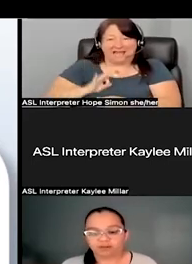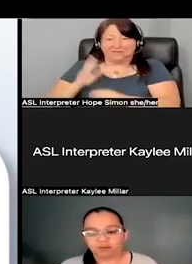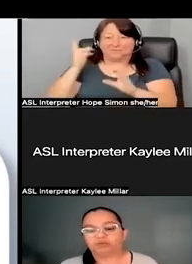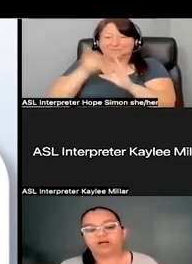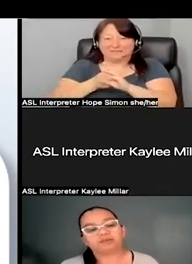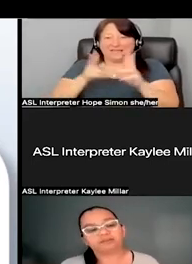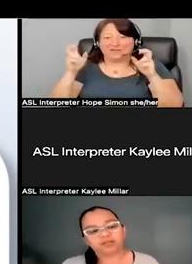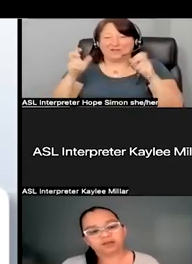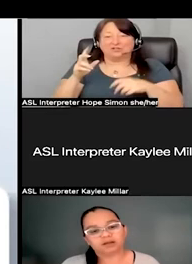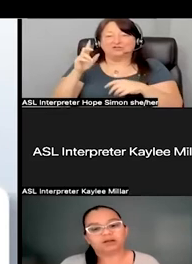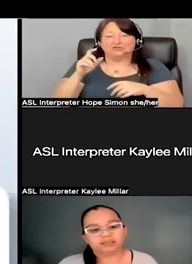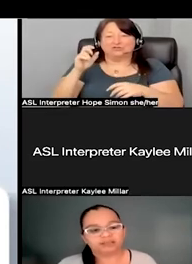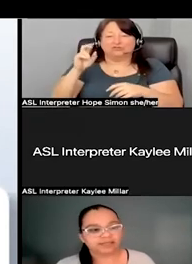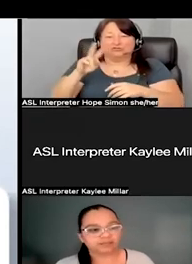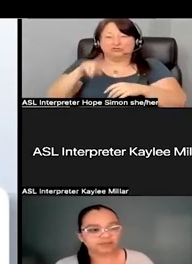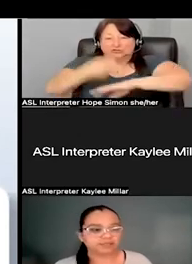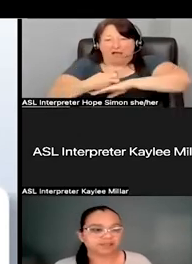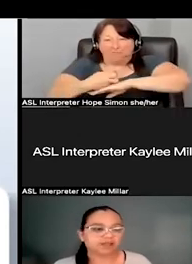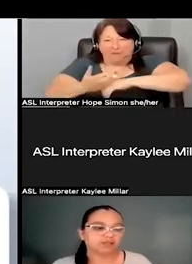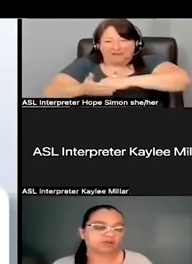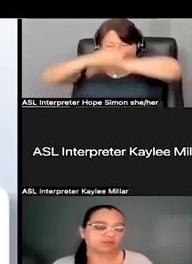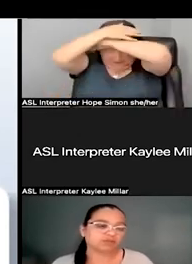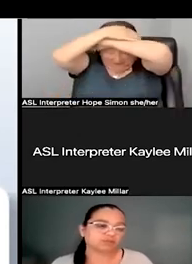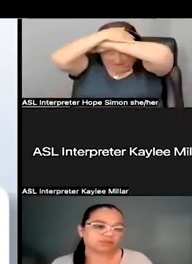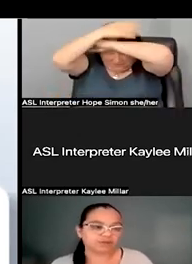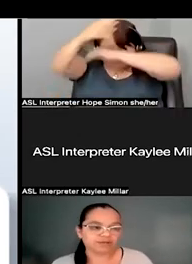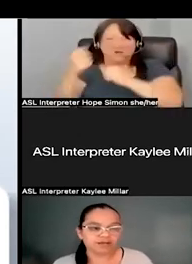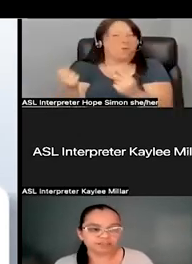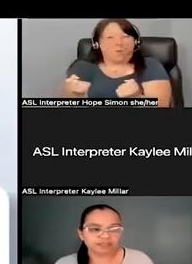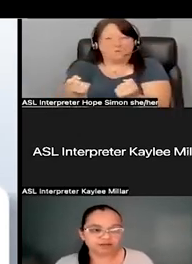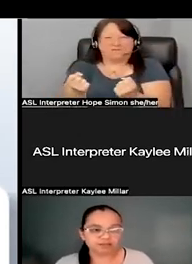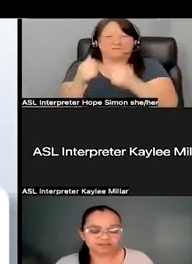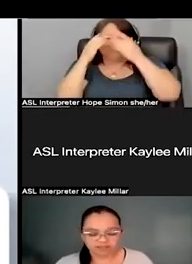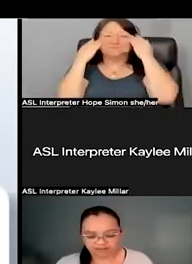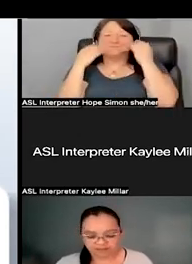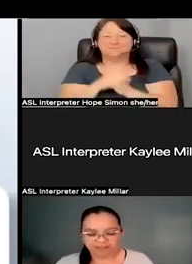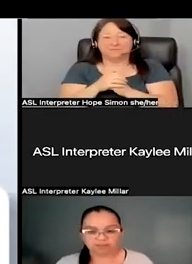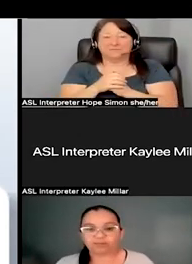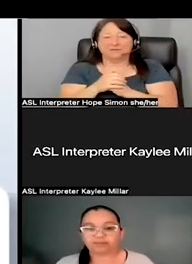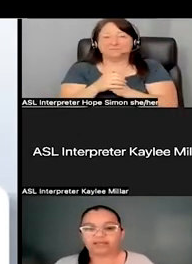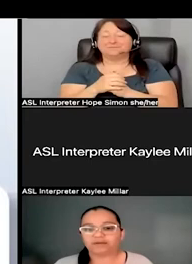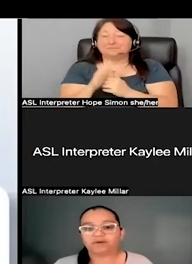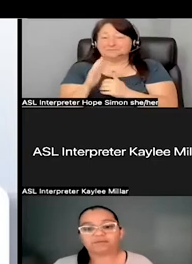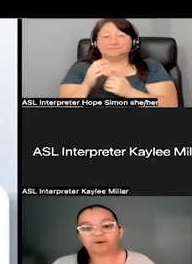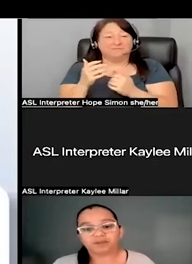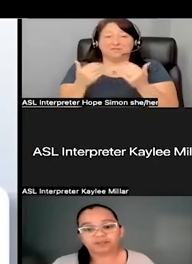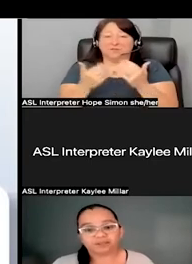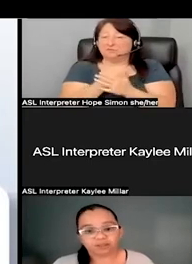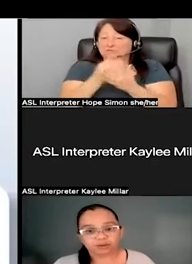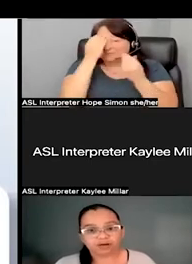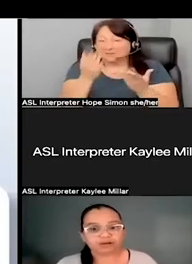and hold on. Next slide, please. So really quick update on the mini grant. Again, we're really thankful for